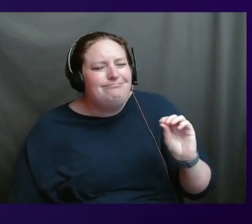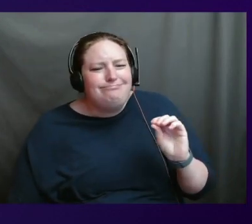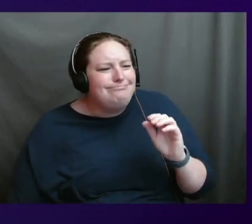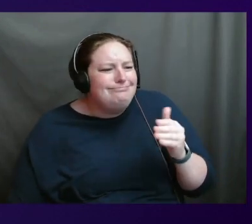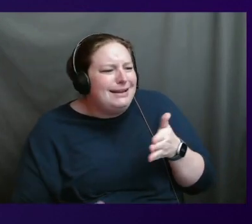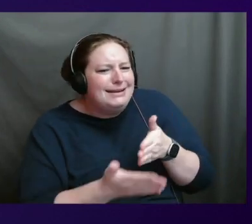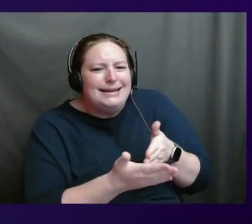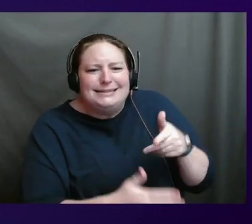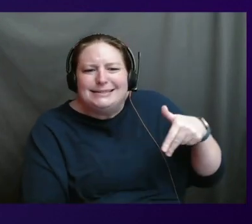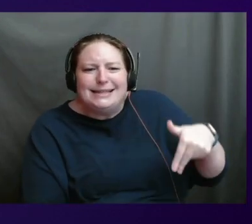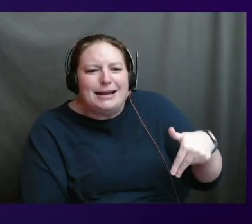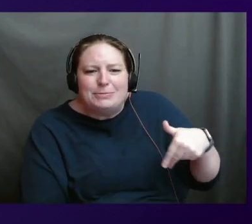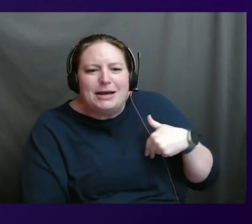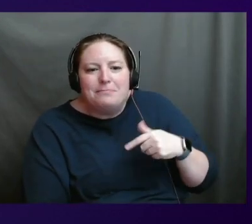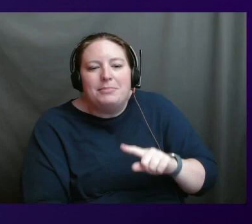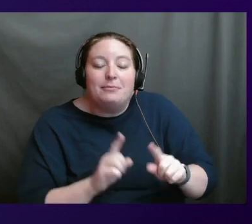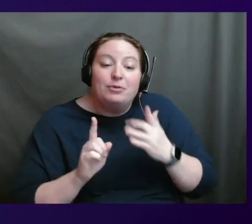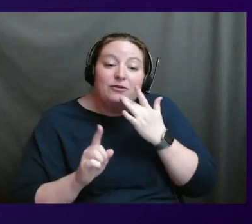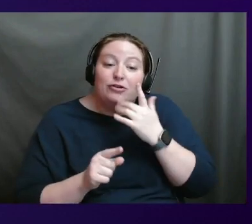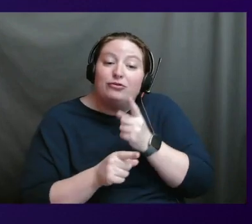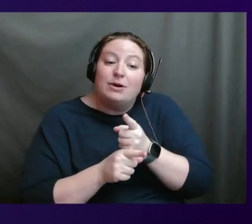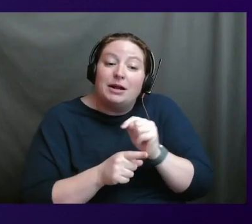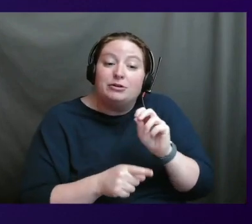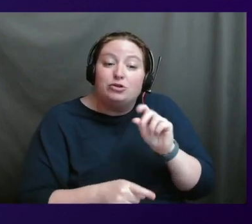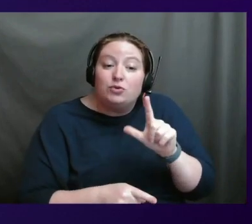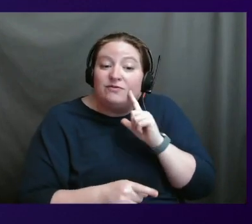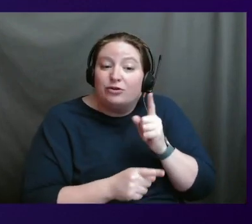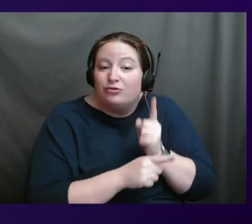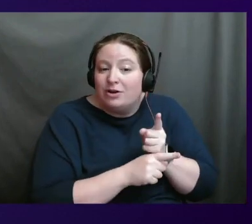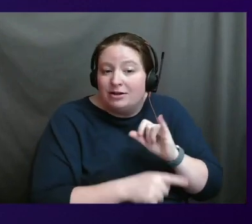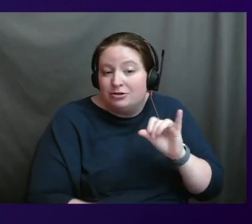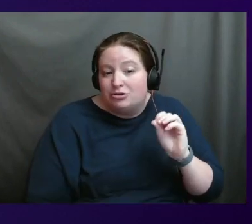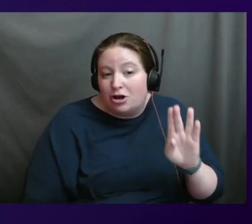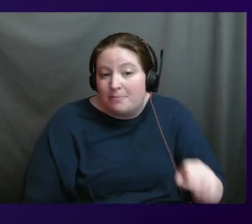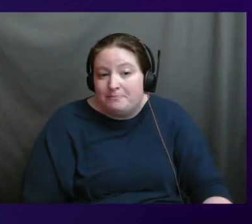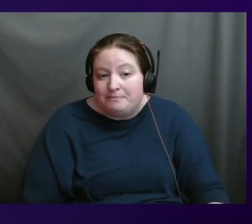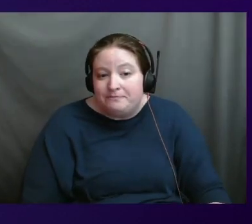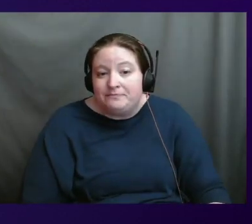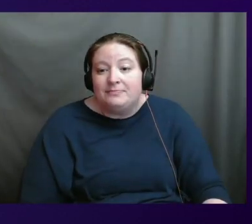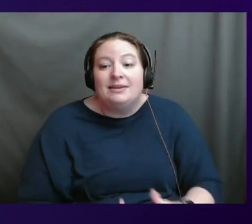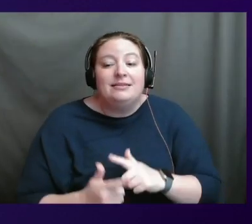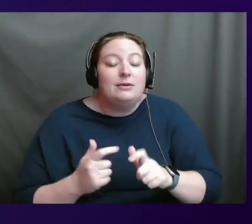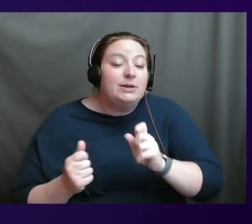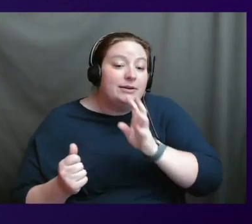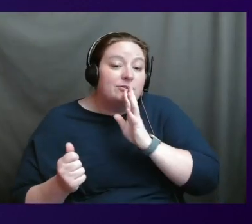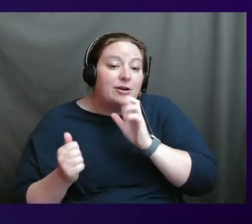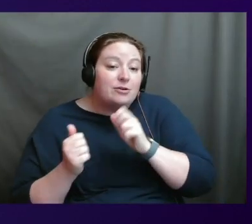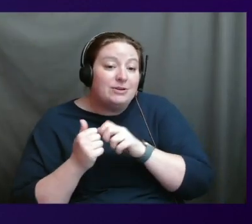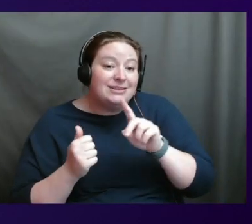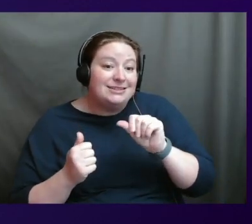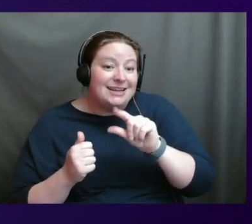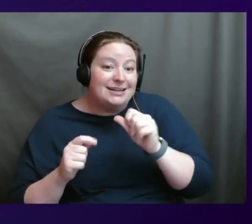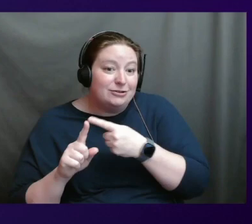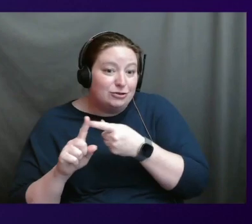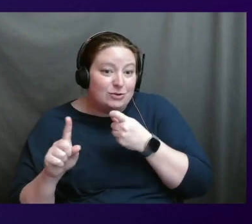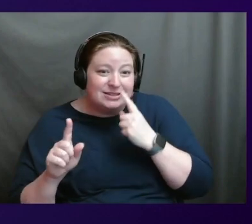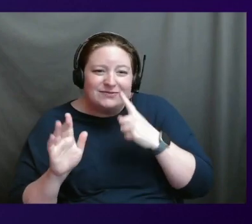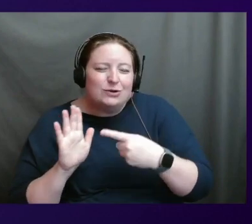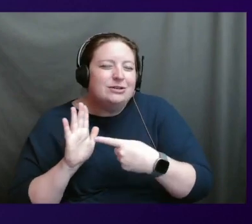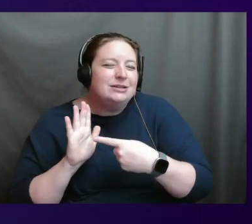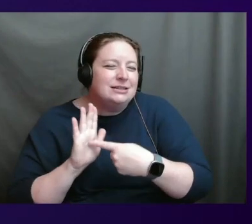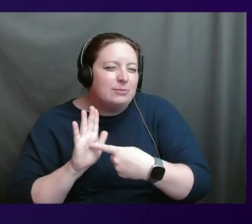right tool for the right job. From there, we can talk to our data sources. In this case, for the demo, we're going to be using